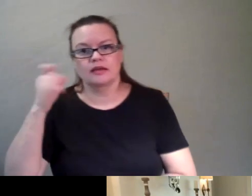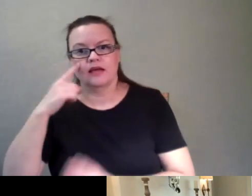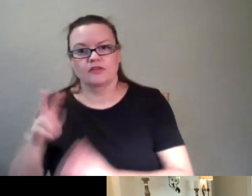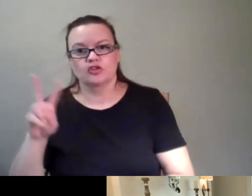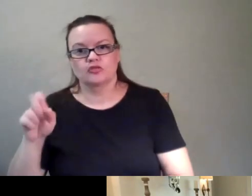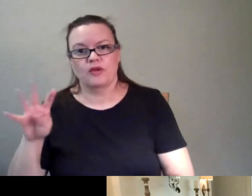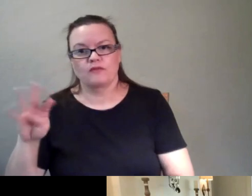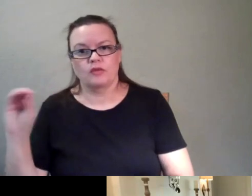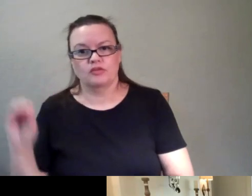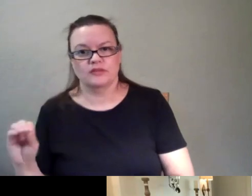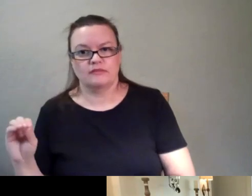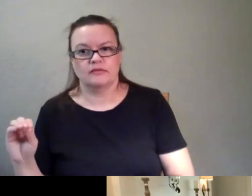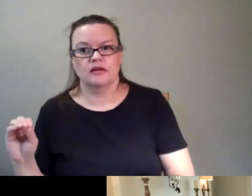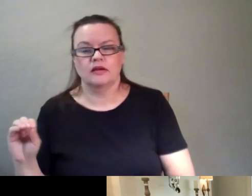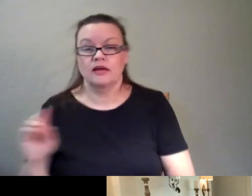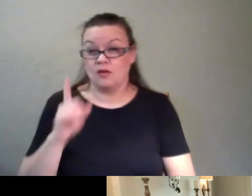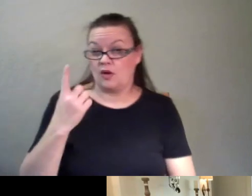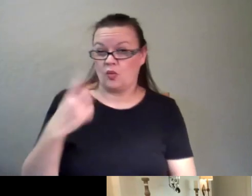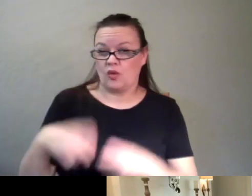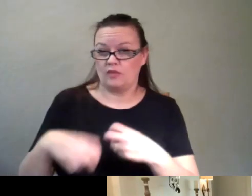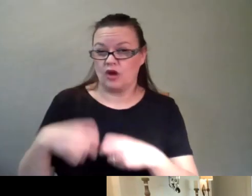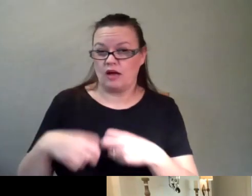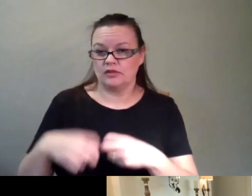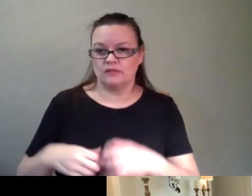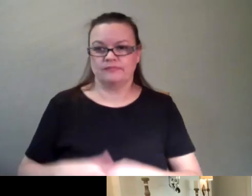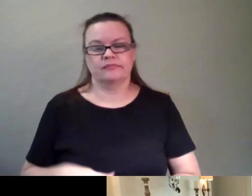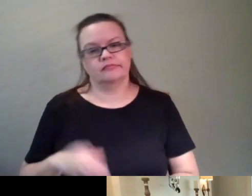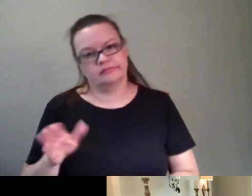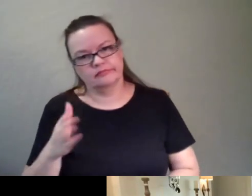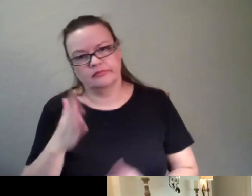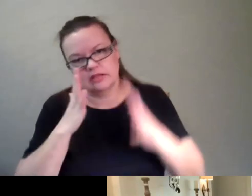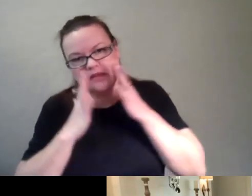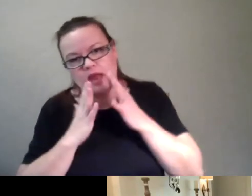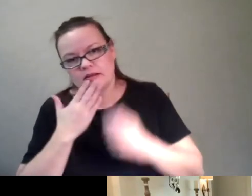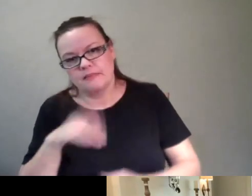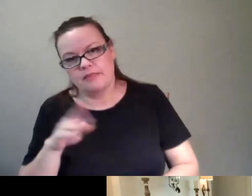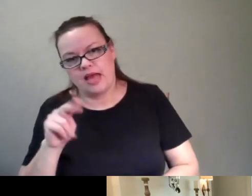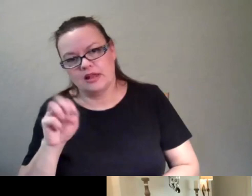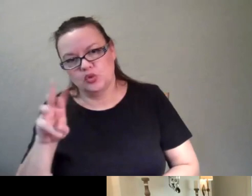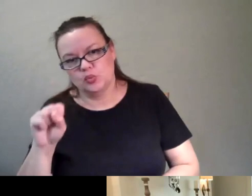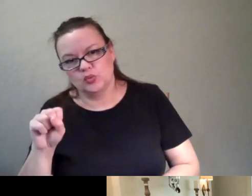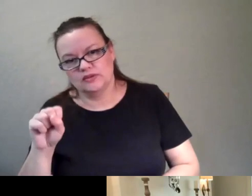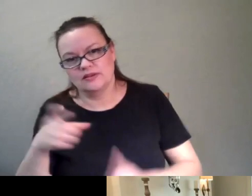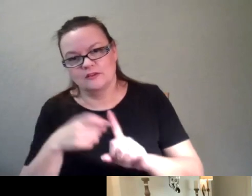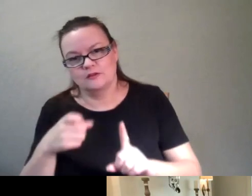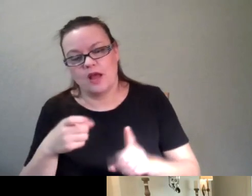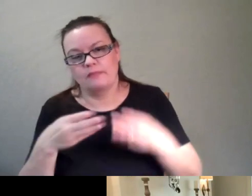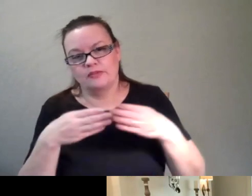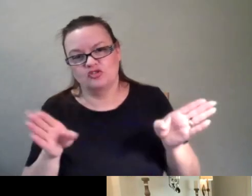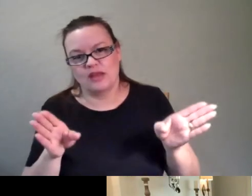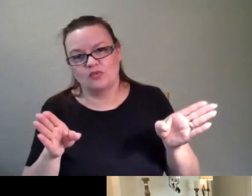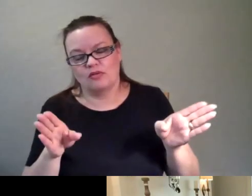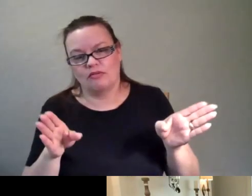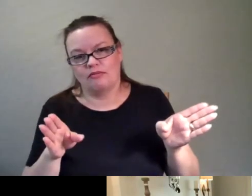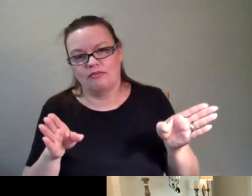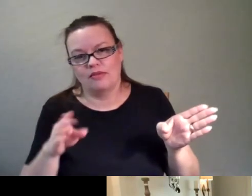I think part of the problem is that the bad news has kind of come from the public polls that are number